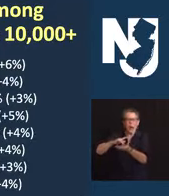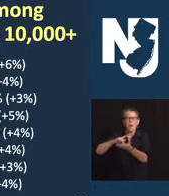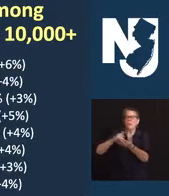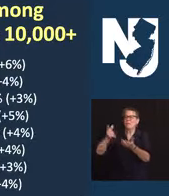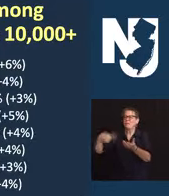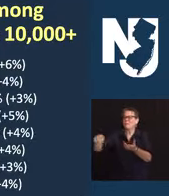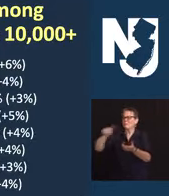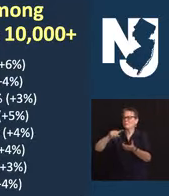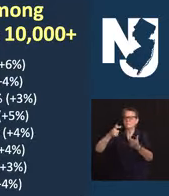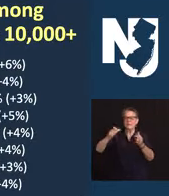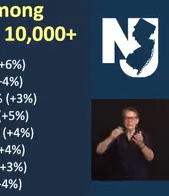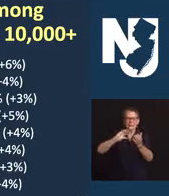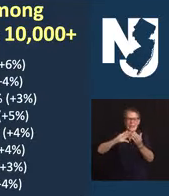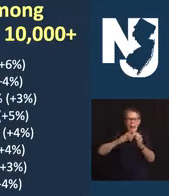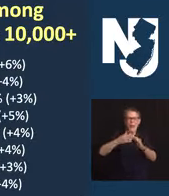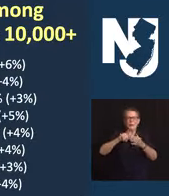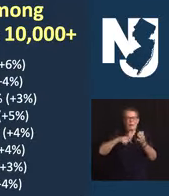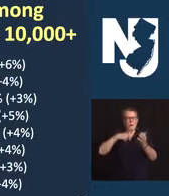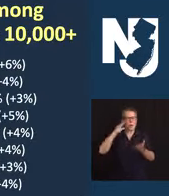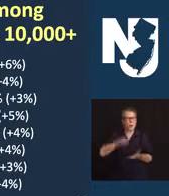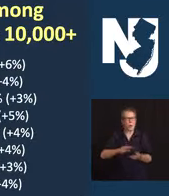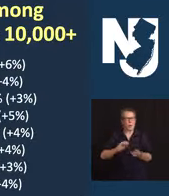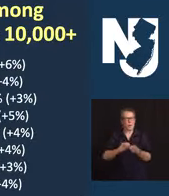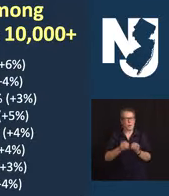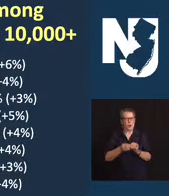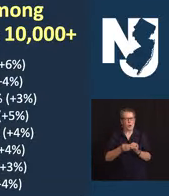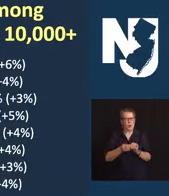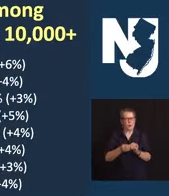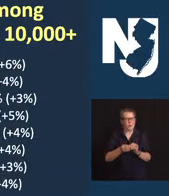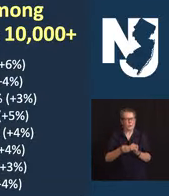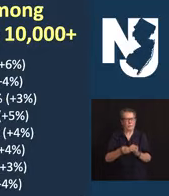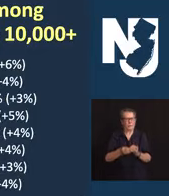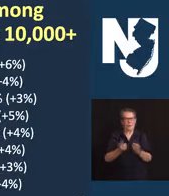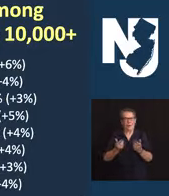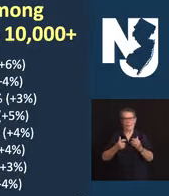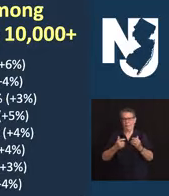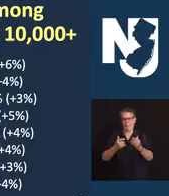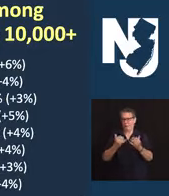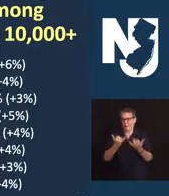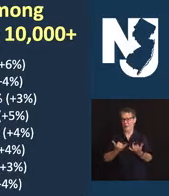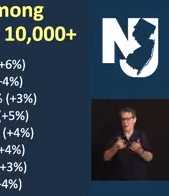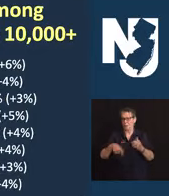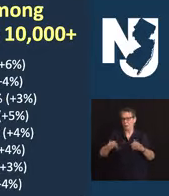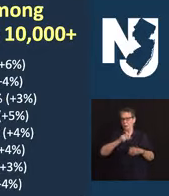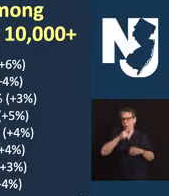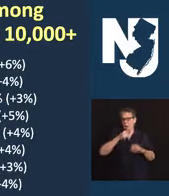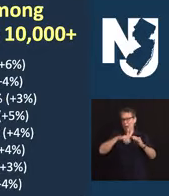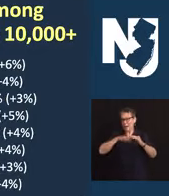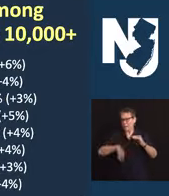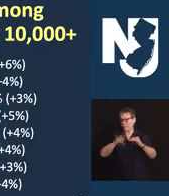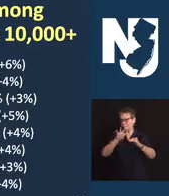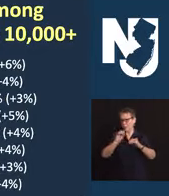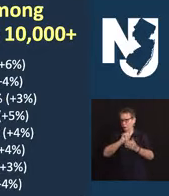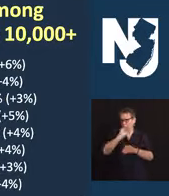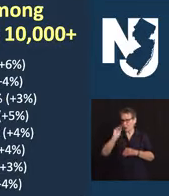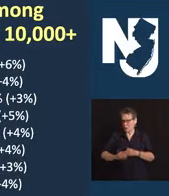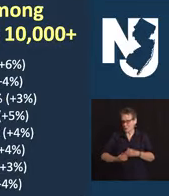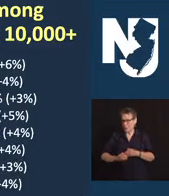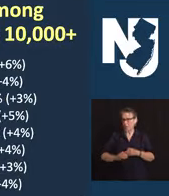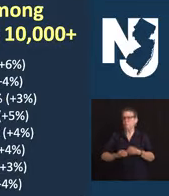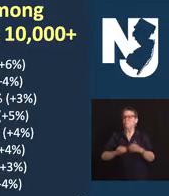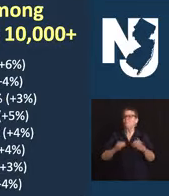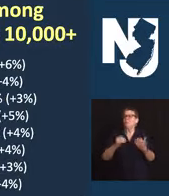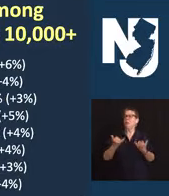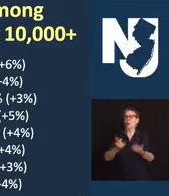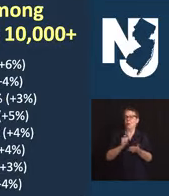at that time of lower than 40% of their adult populations. Over the past week, we've seen marked increases across